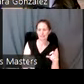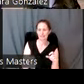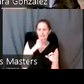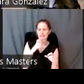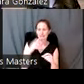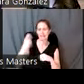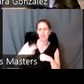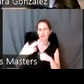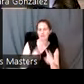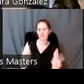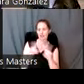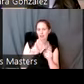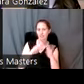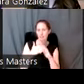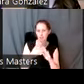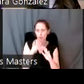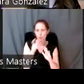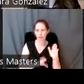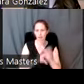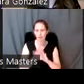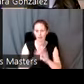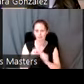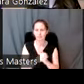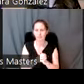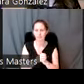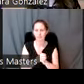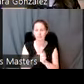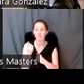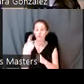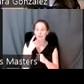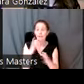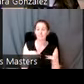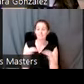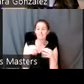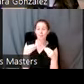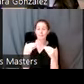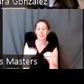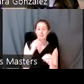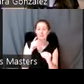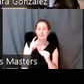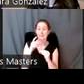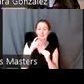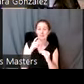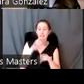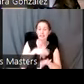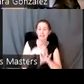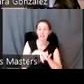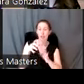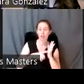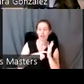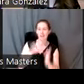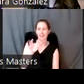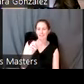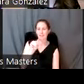needs and heritage values of the community with whom they are developed. While field methods in indigenous archaeology or FMIA is but